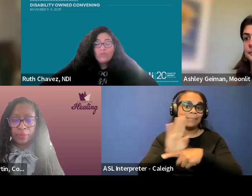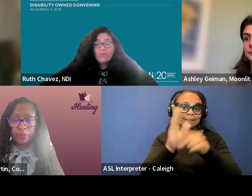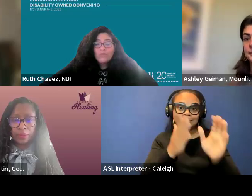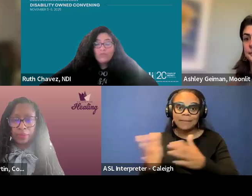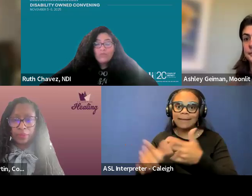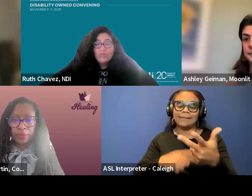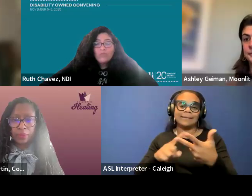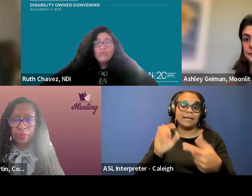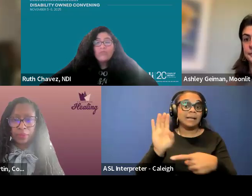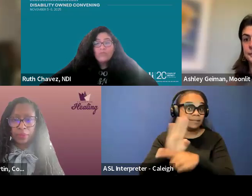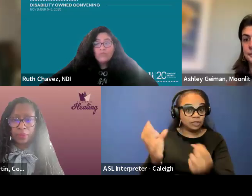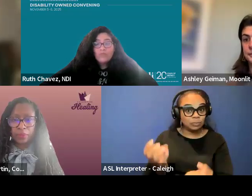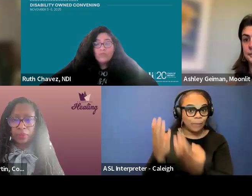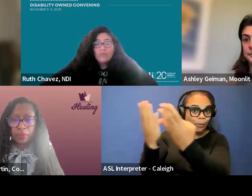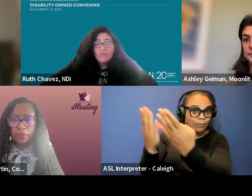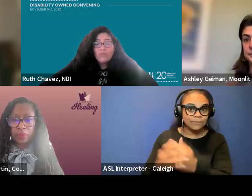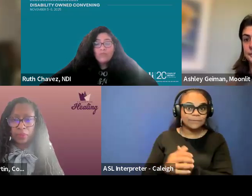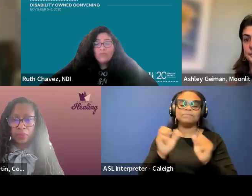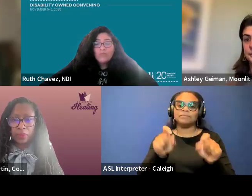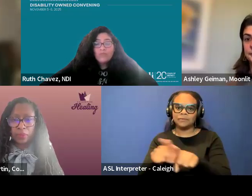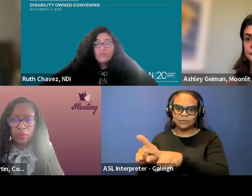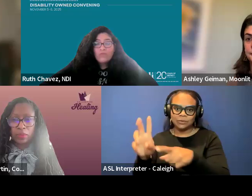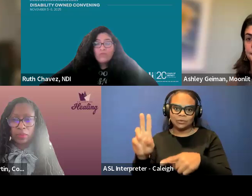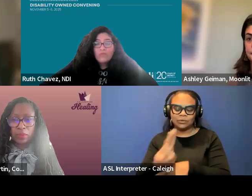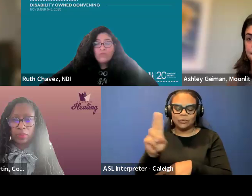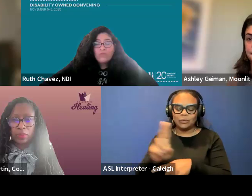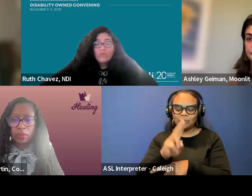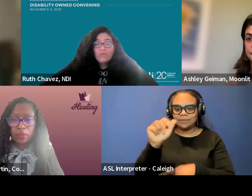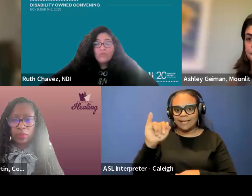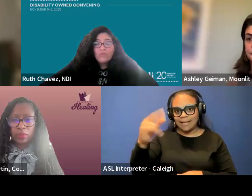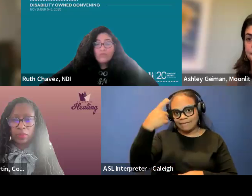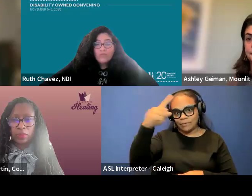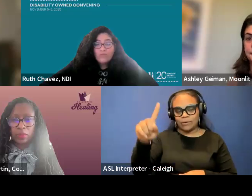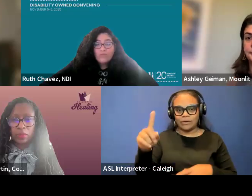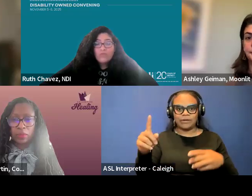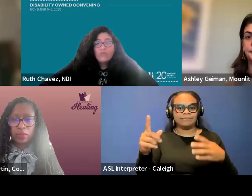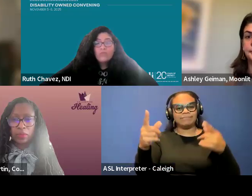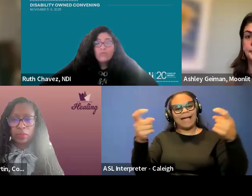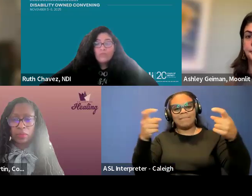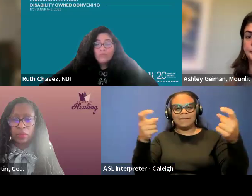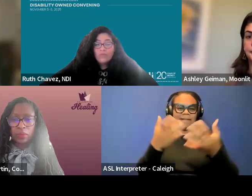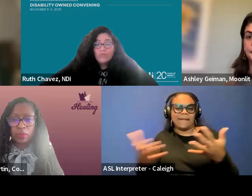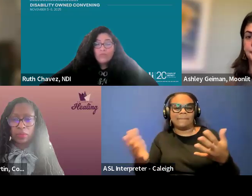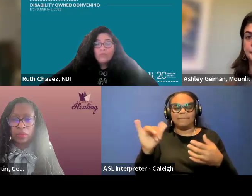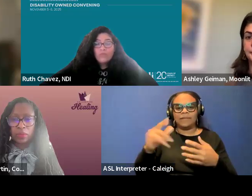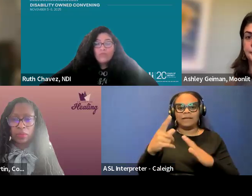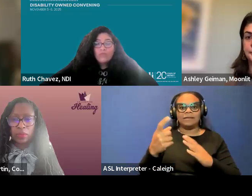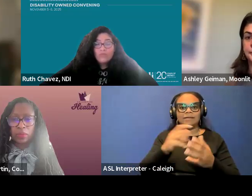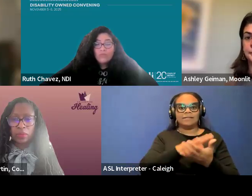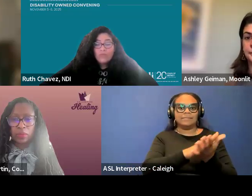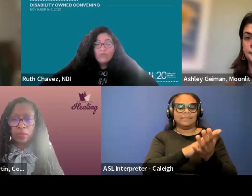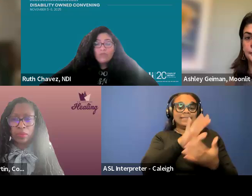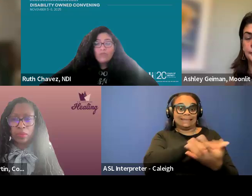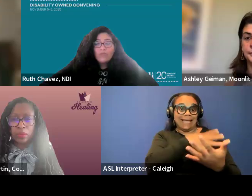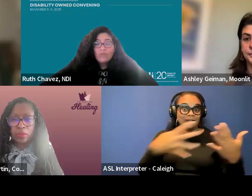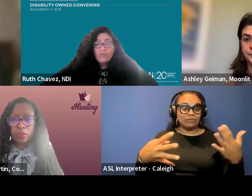business proposals. You can also use it for administrative tasks, such as automating and streamlining